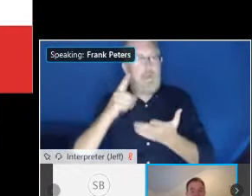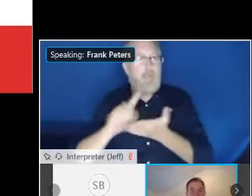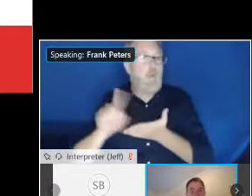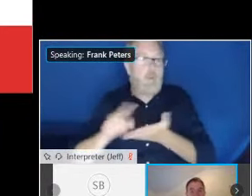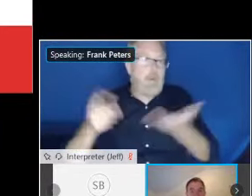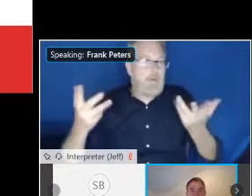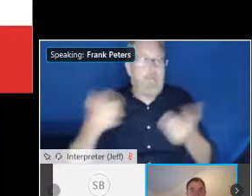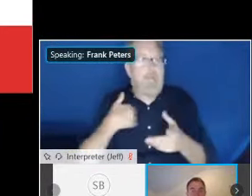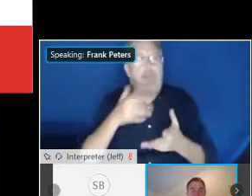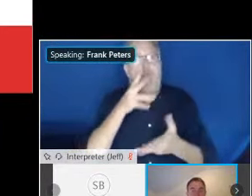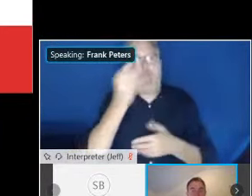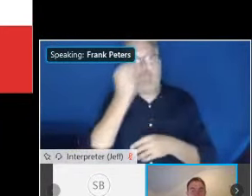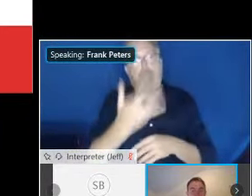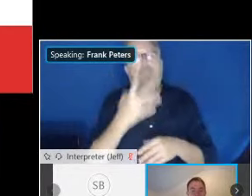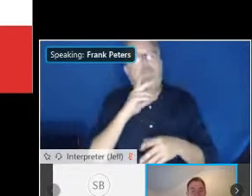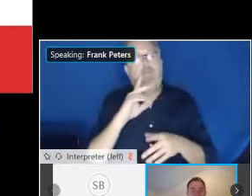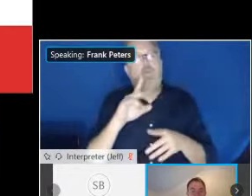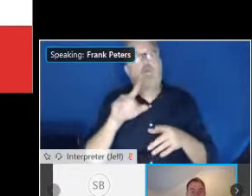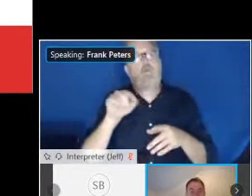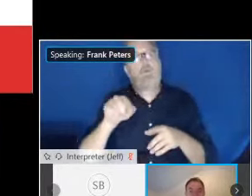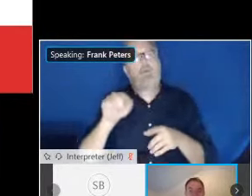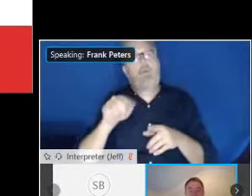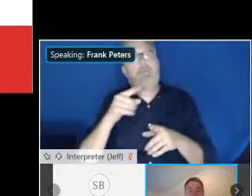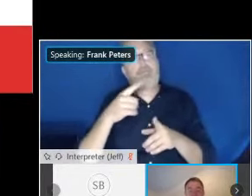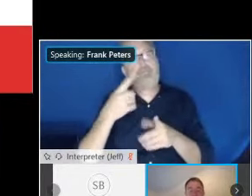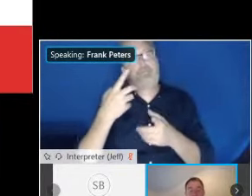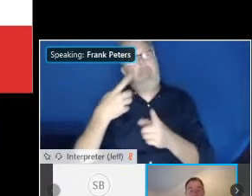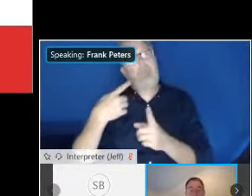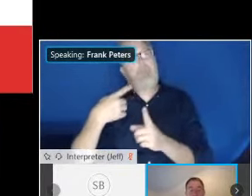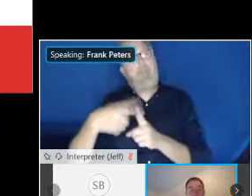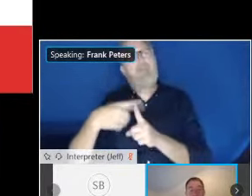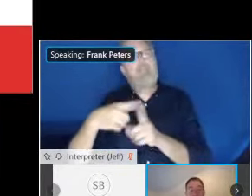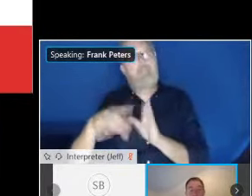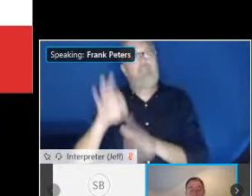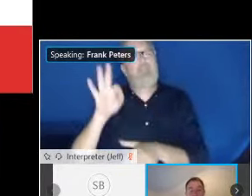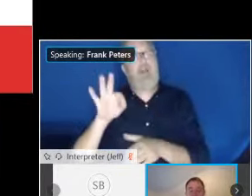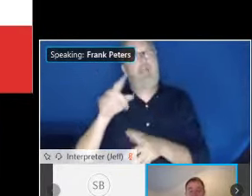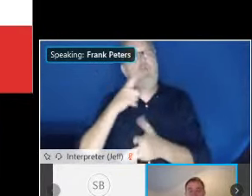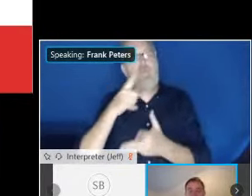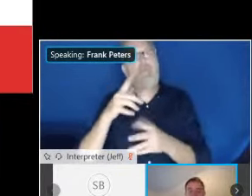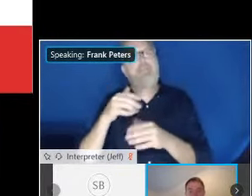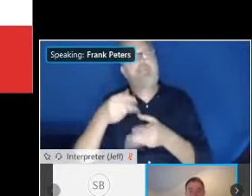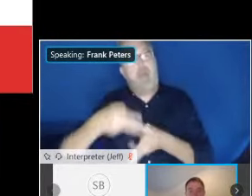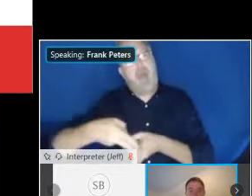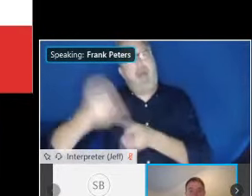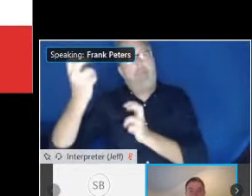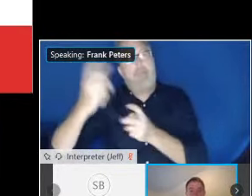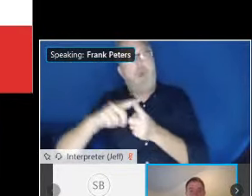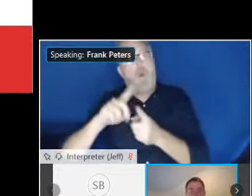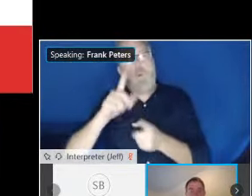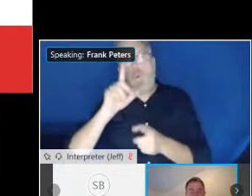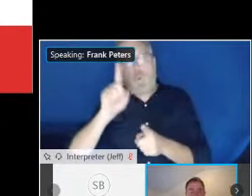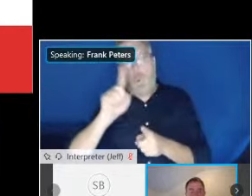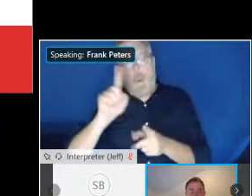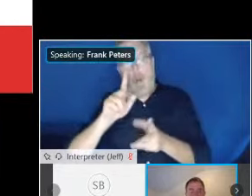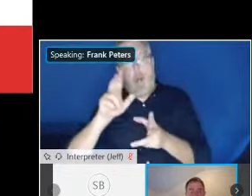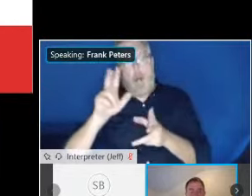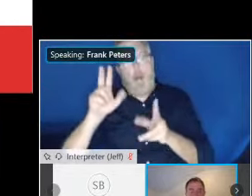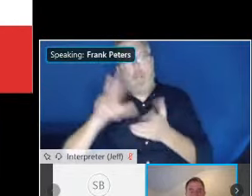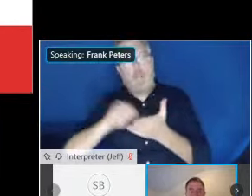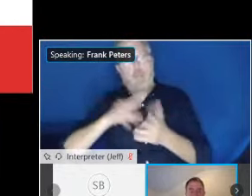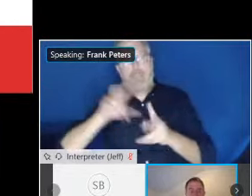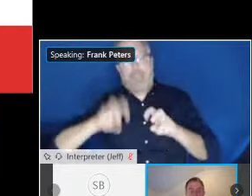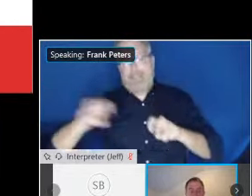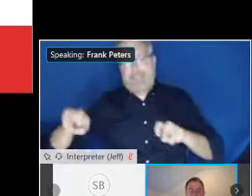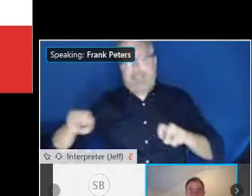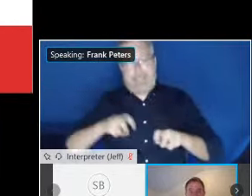there was a positive case, then upload that information. Ask you, the contact tracing team has lots of details